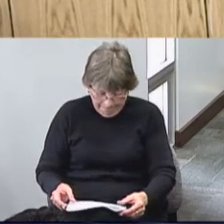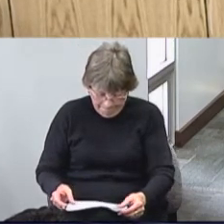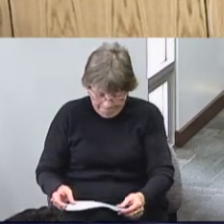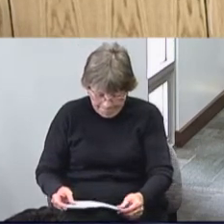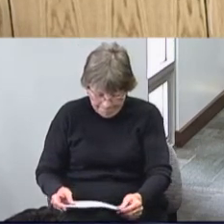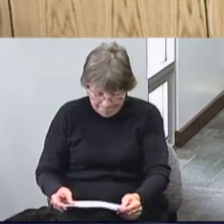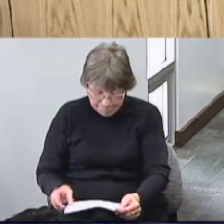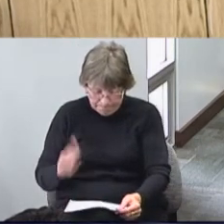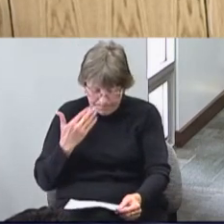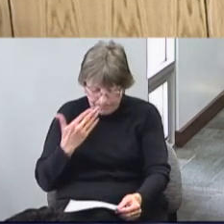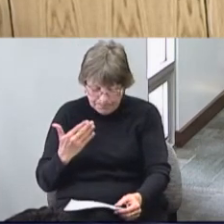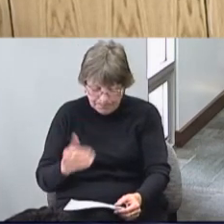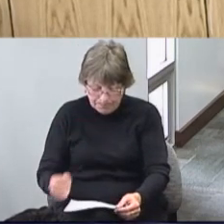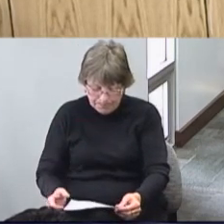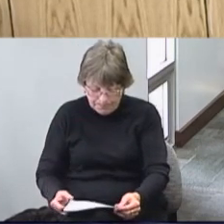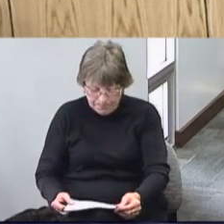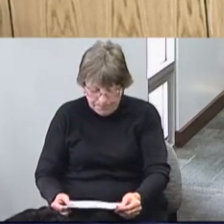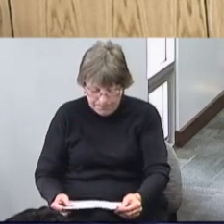Thank you.